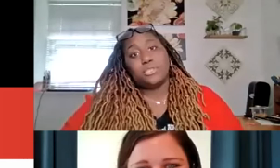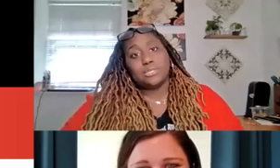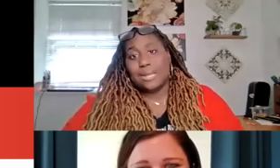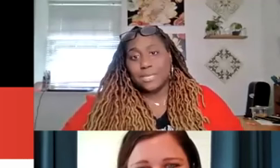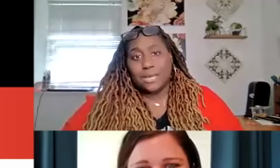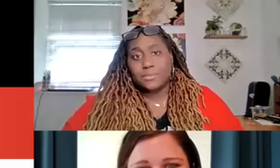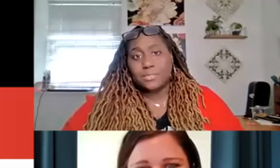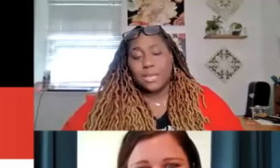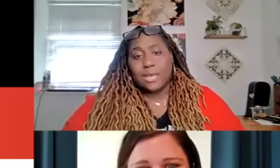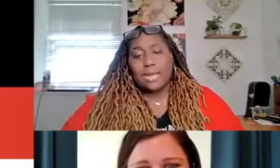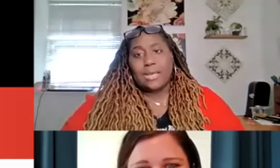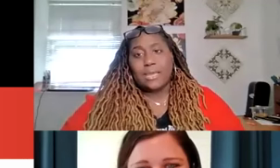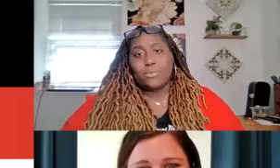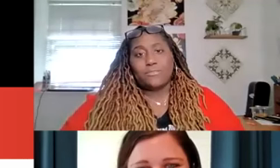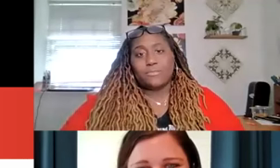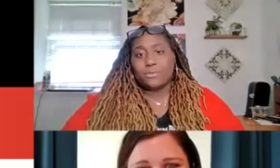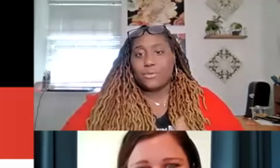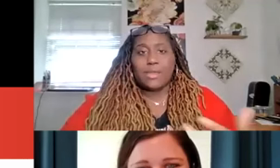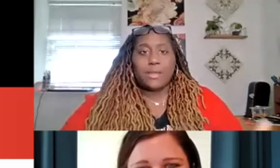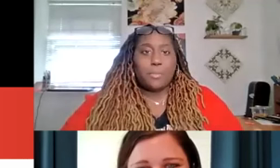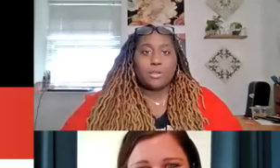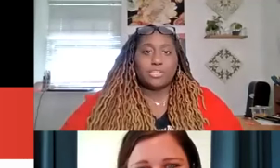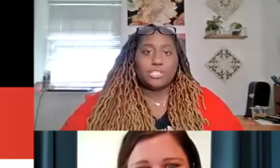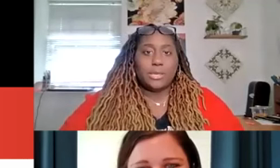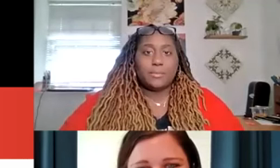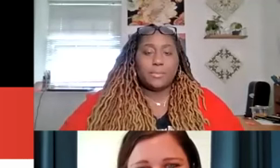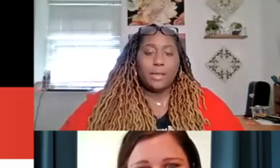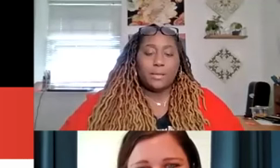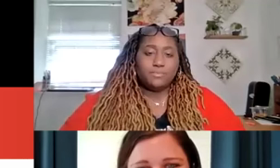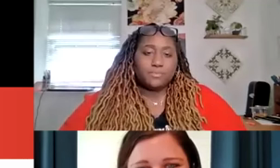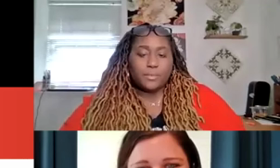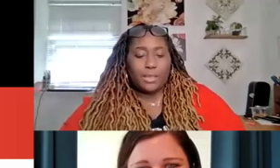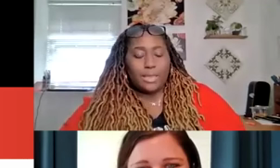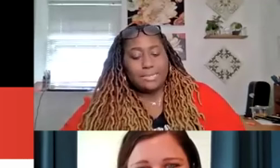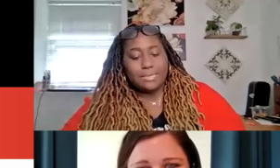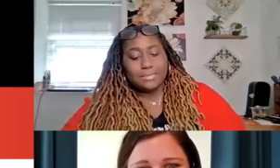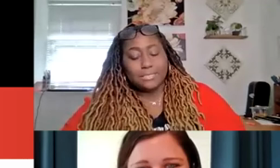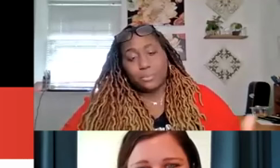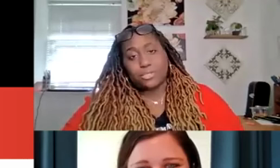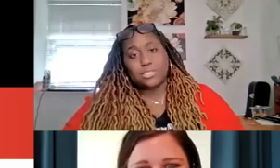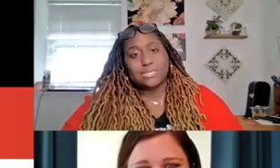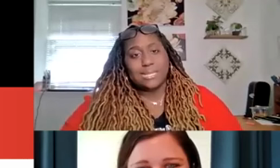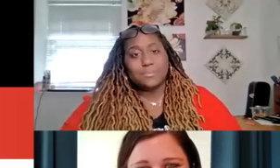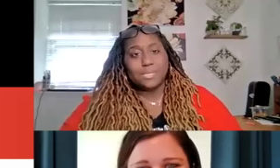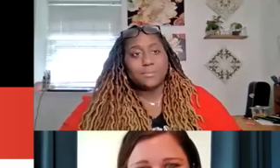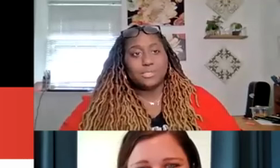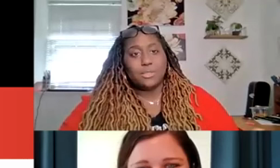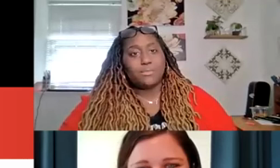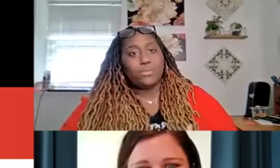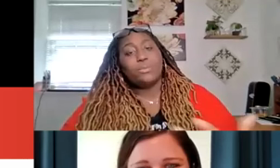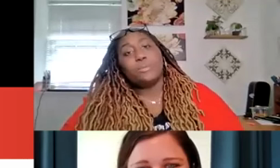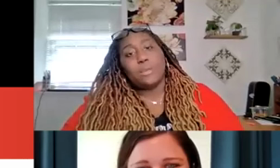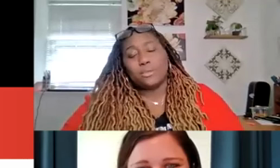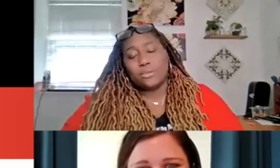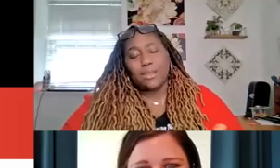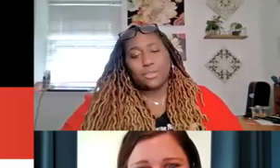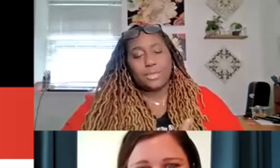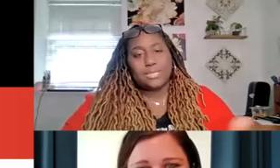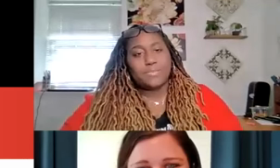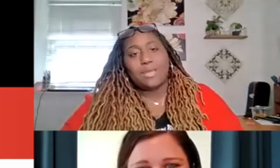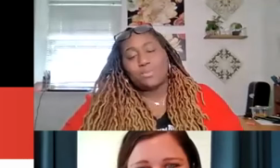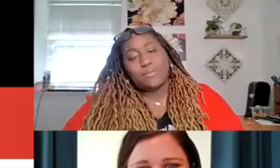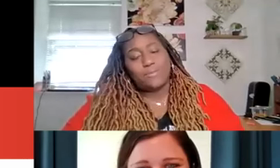to purchase laptops. And we've created a partnership and purchase these laptops so that we would